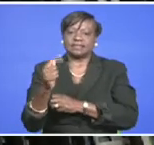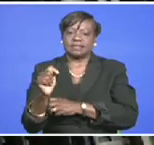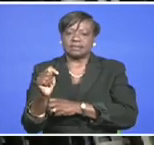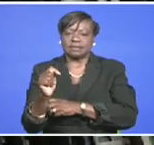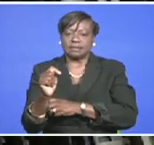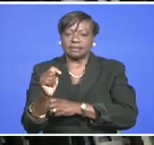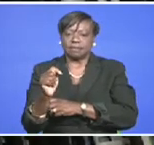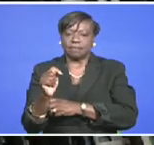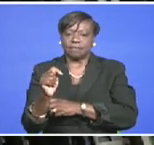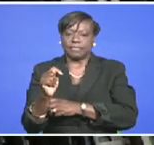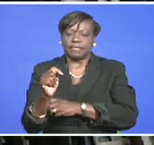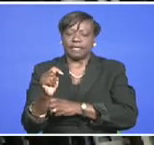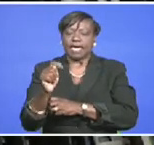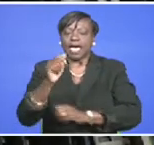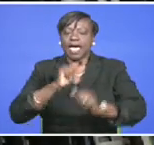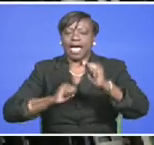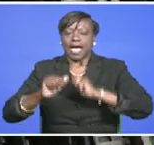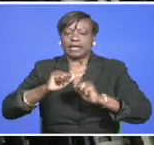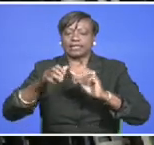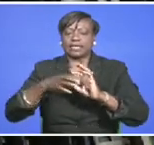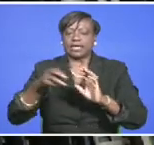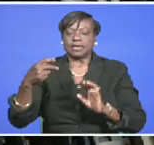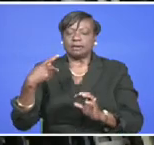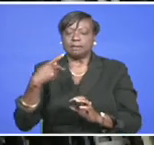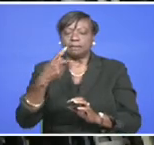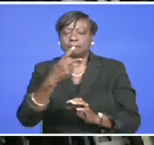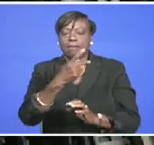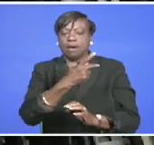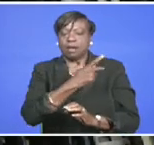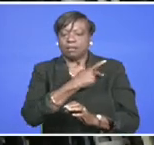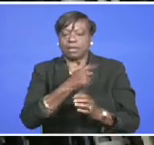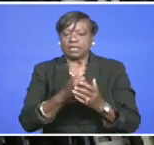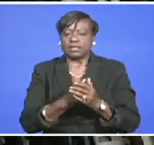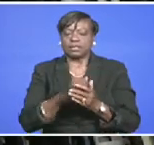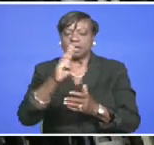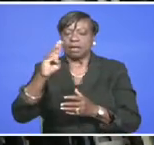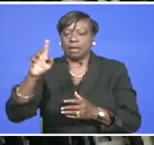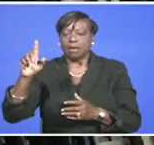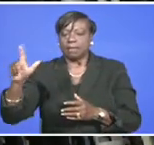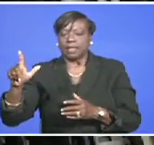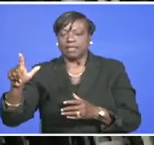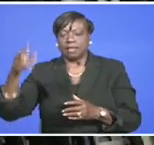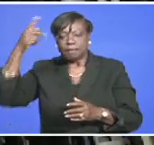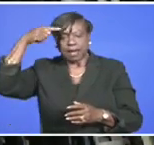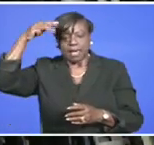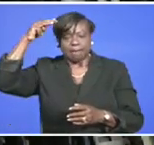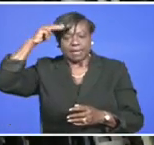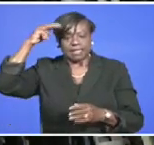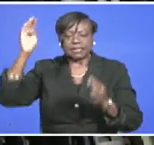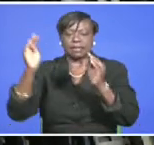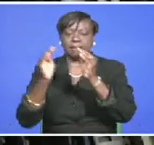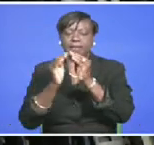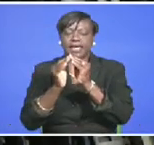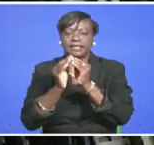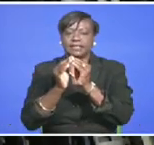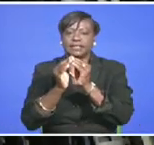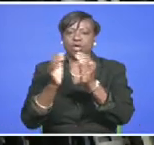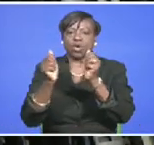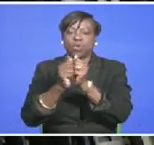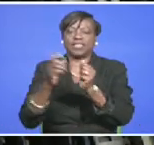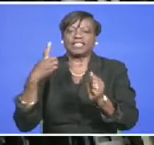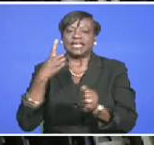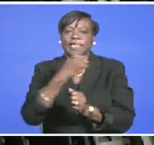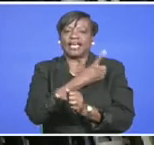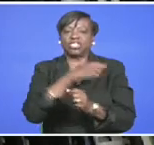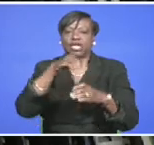the recent act in Parliament, the Commercial Enterprises Bill, which is actually when Prime Minister and his delegation were in London